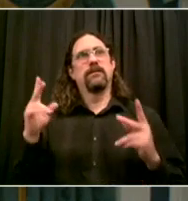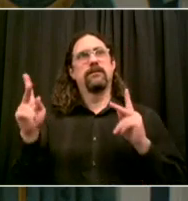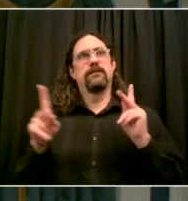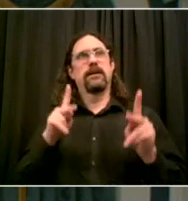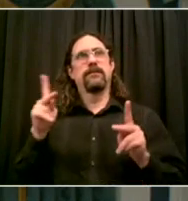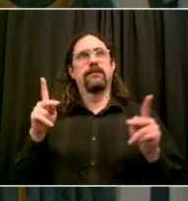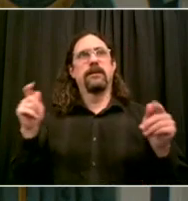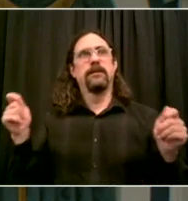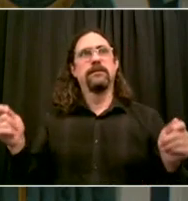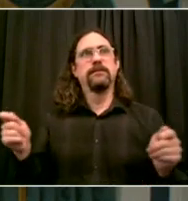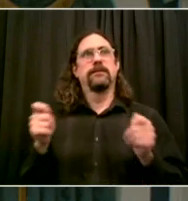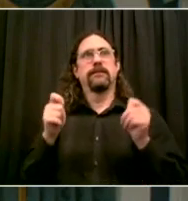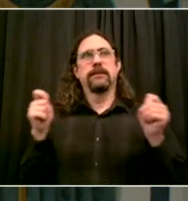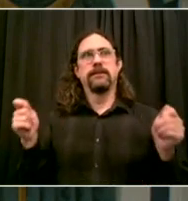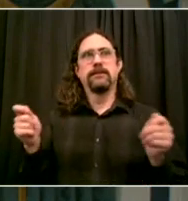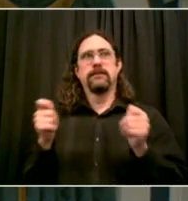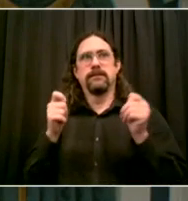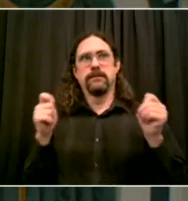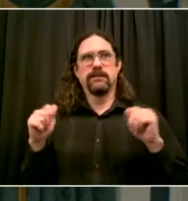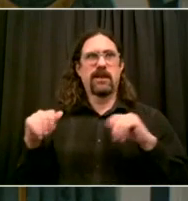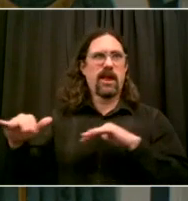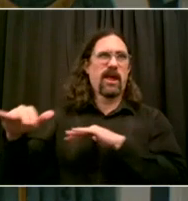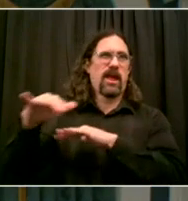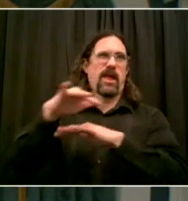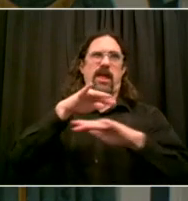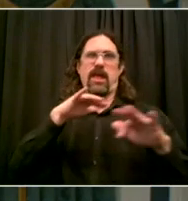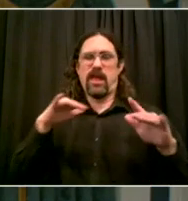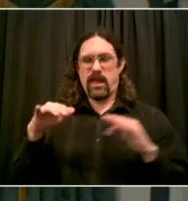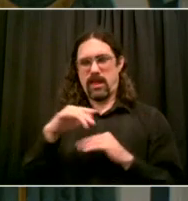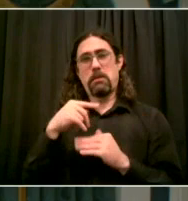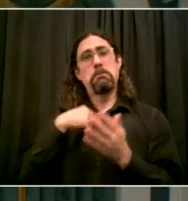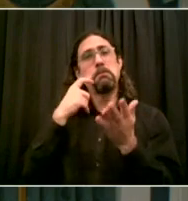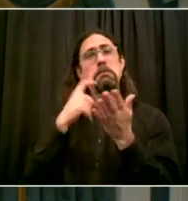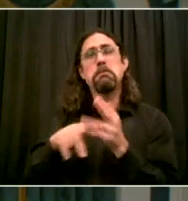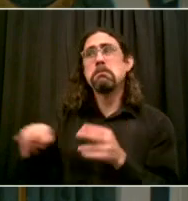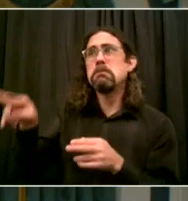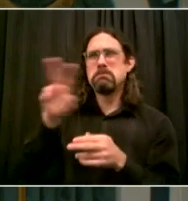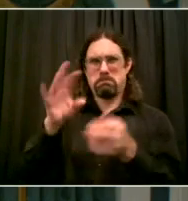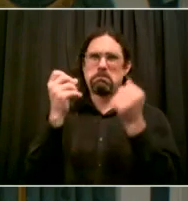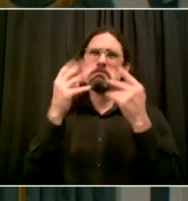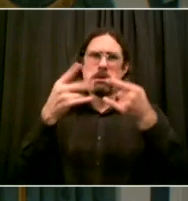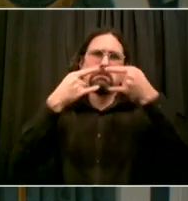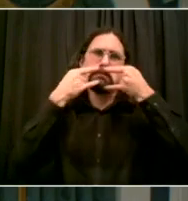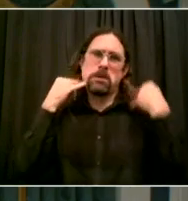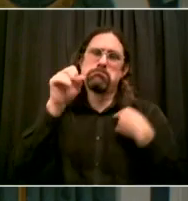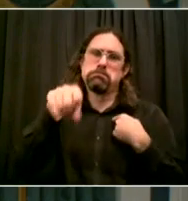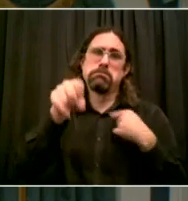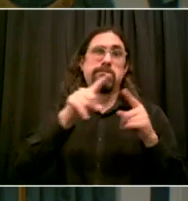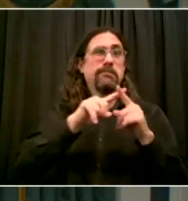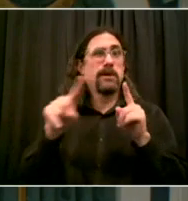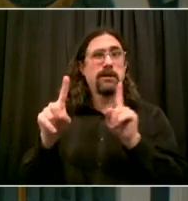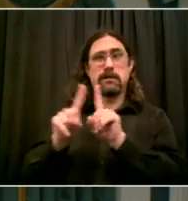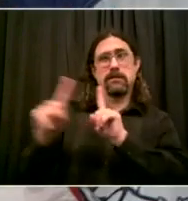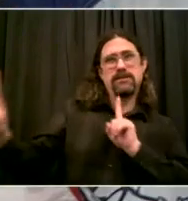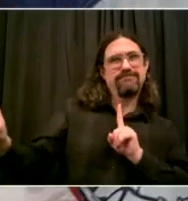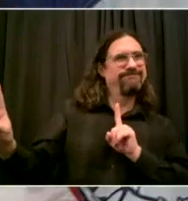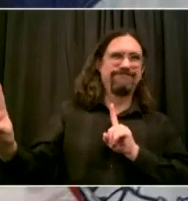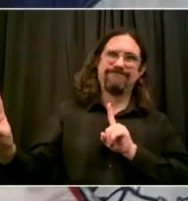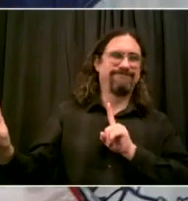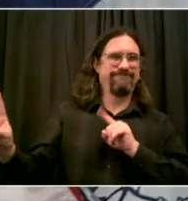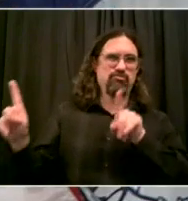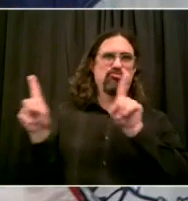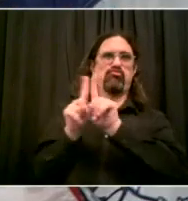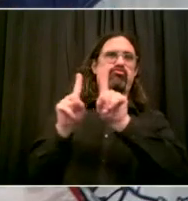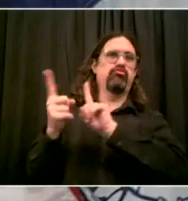worried that all the celebrations Saturday and Sunday could fuel this increase in cases? We're always looking